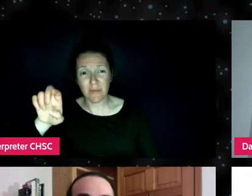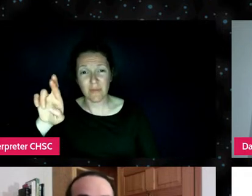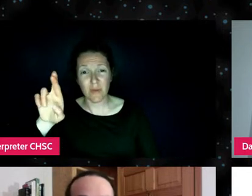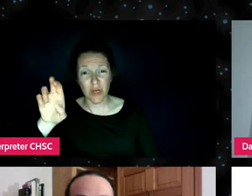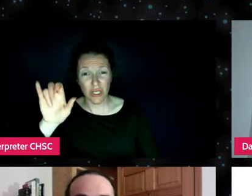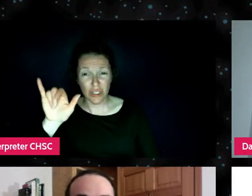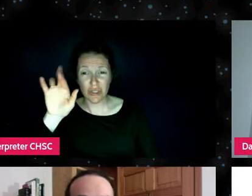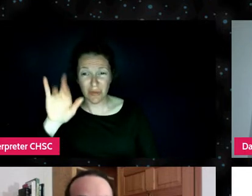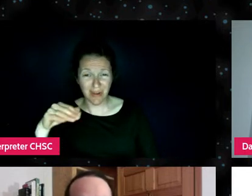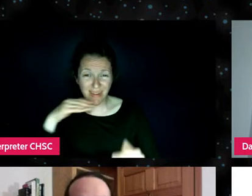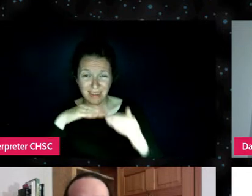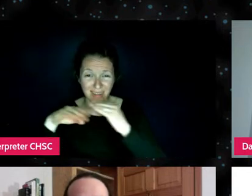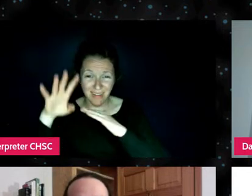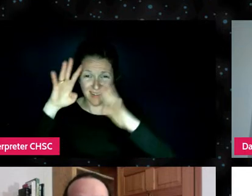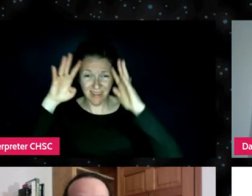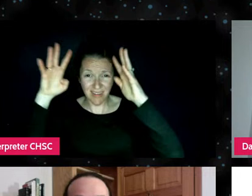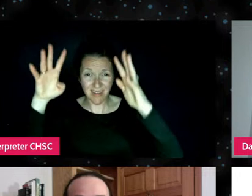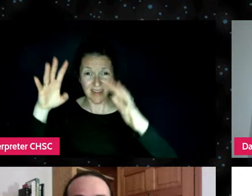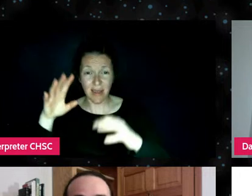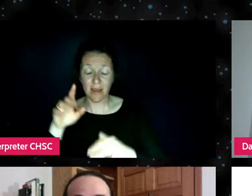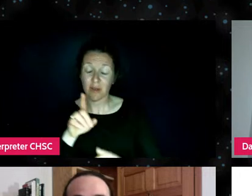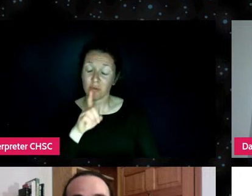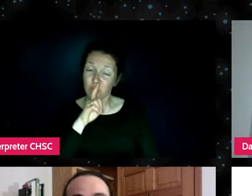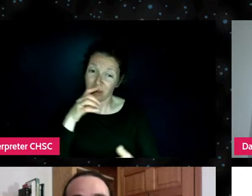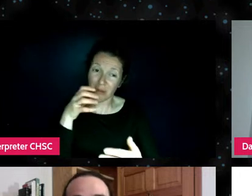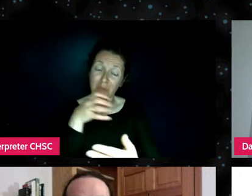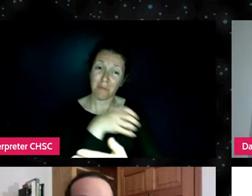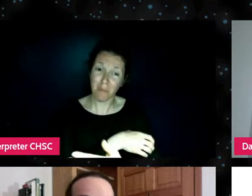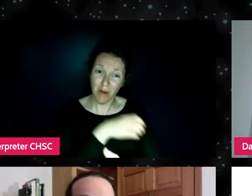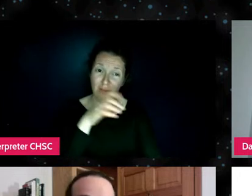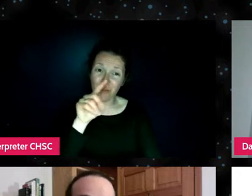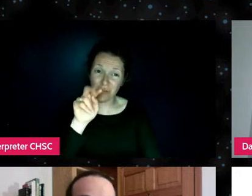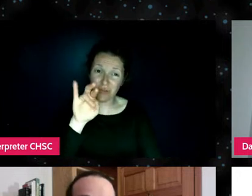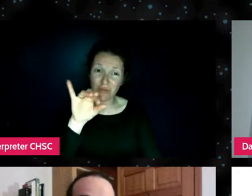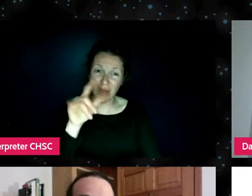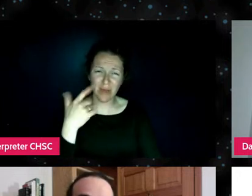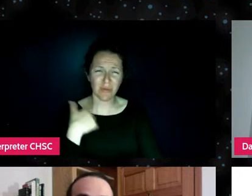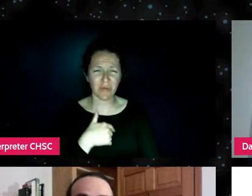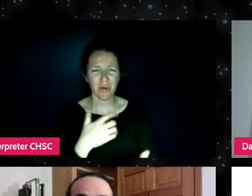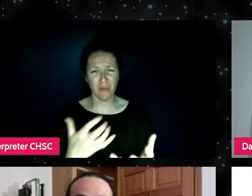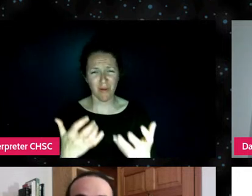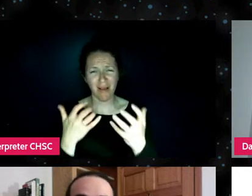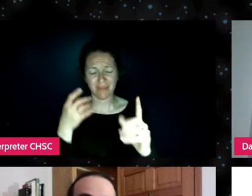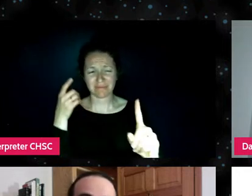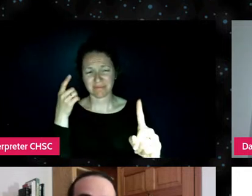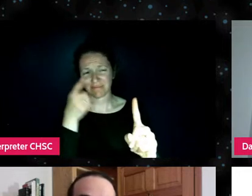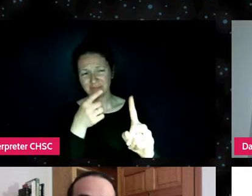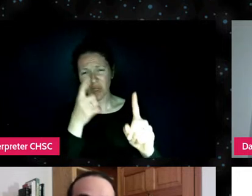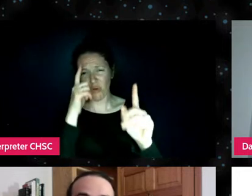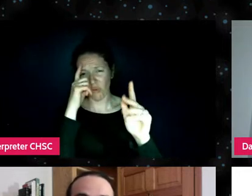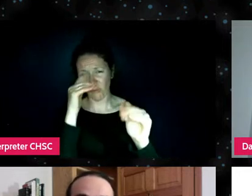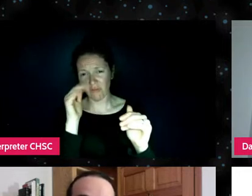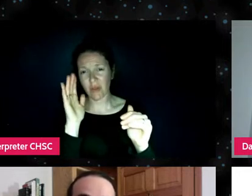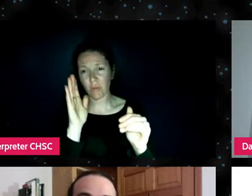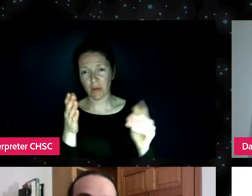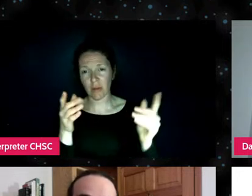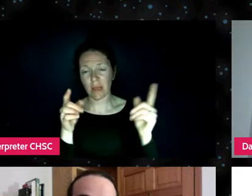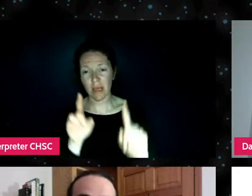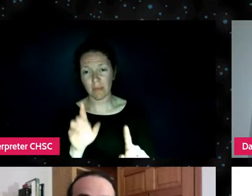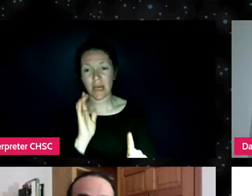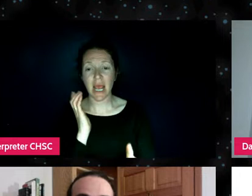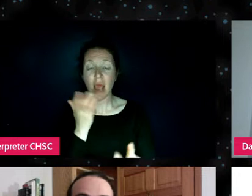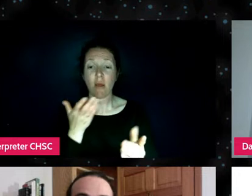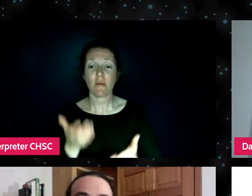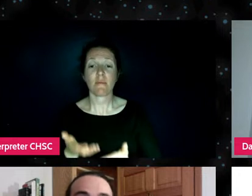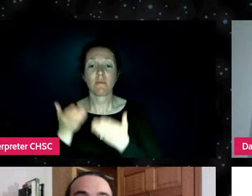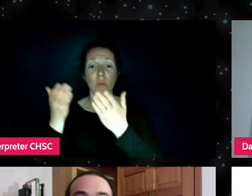be a really powerful thing. And we're really fighting for that. And we're really hopeful that this motion to